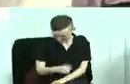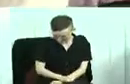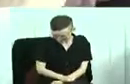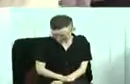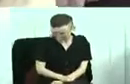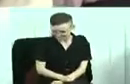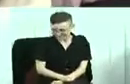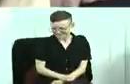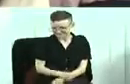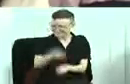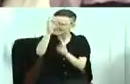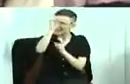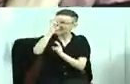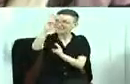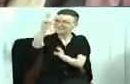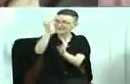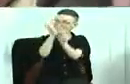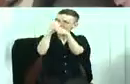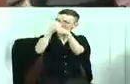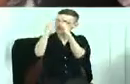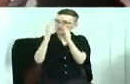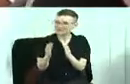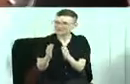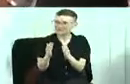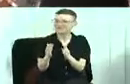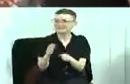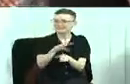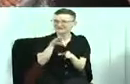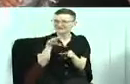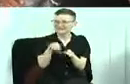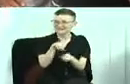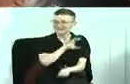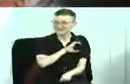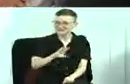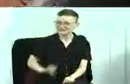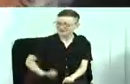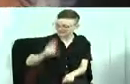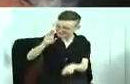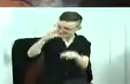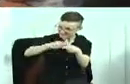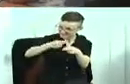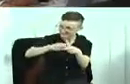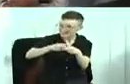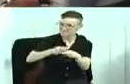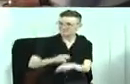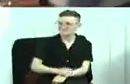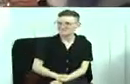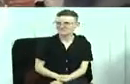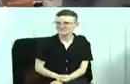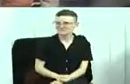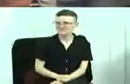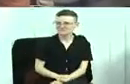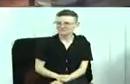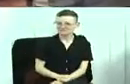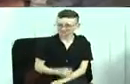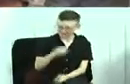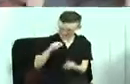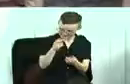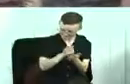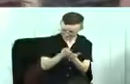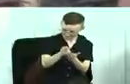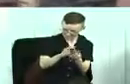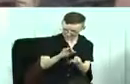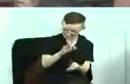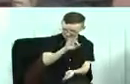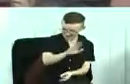name of the Creator and in the name of the Christ and in the name of the Holy Spirit that makes